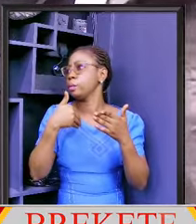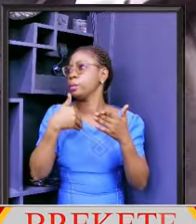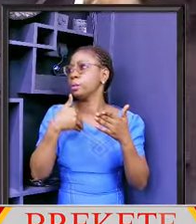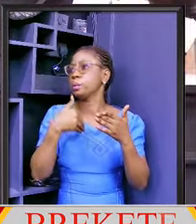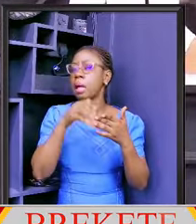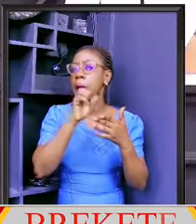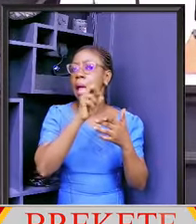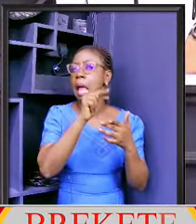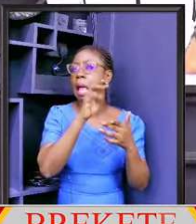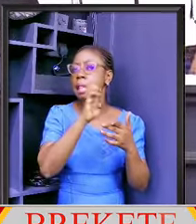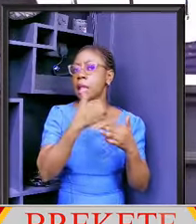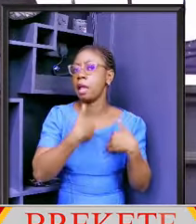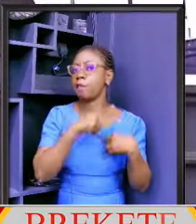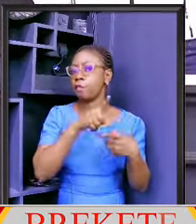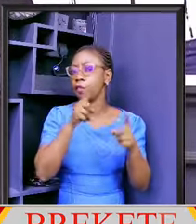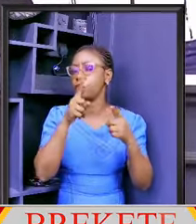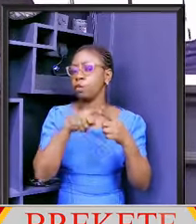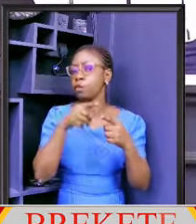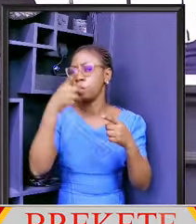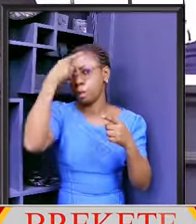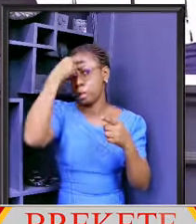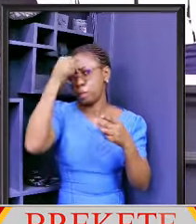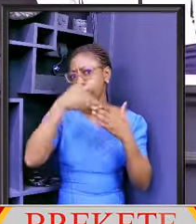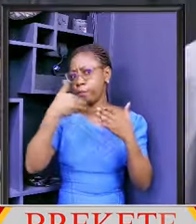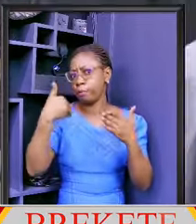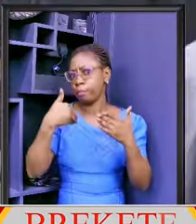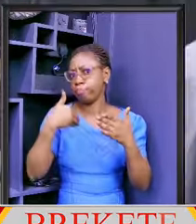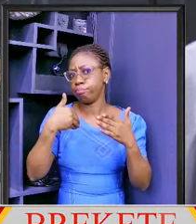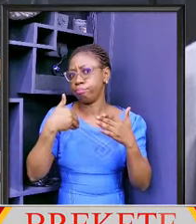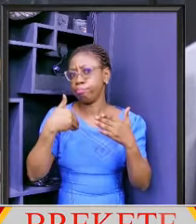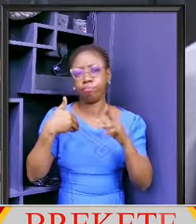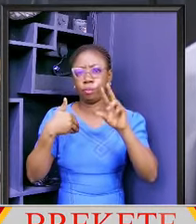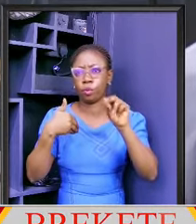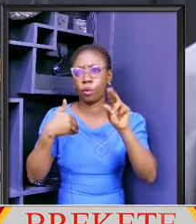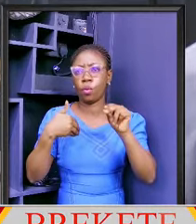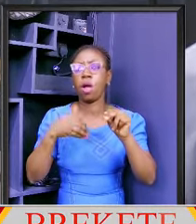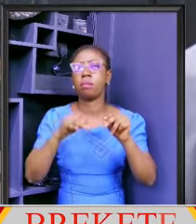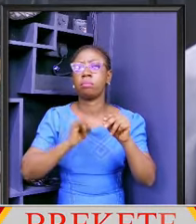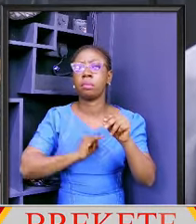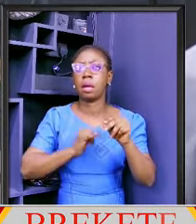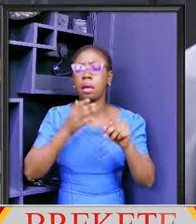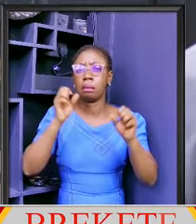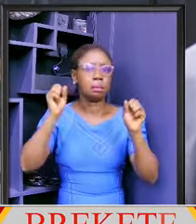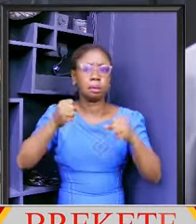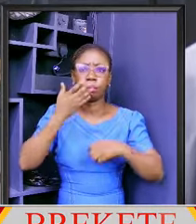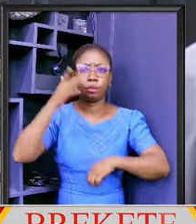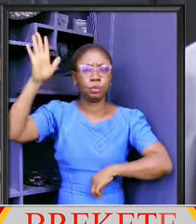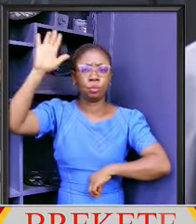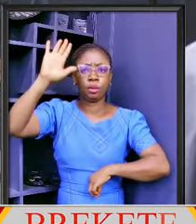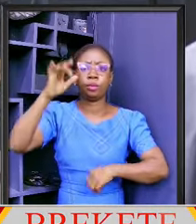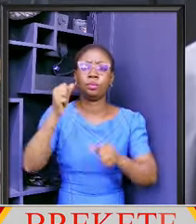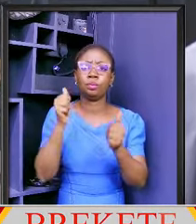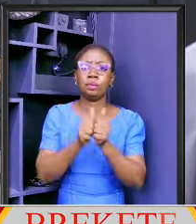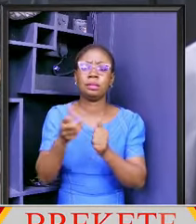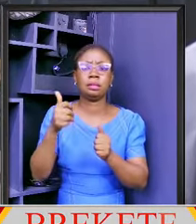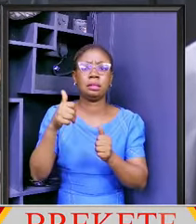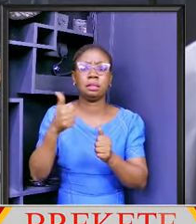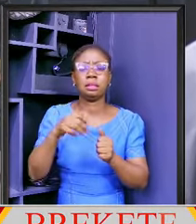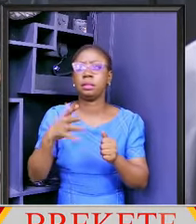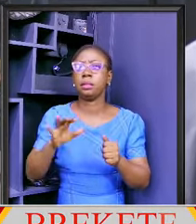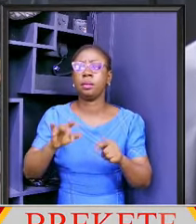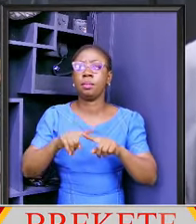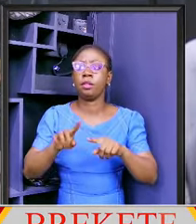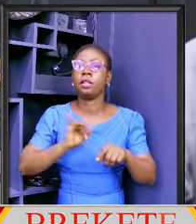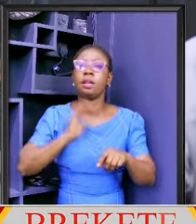sir. I can swear with anything. Yeah. But I will not swear. If NS should go to Kano